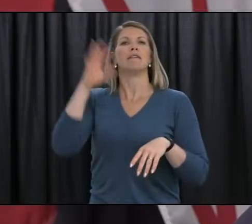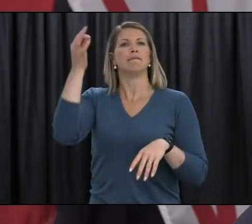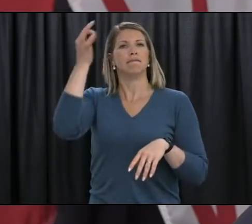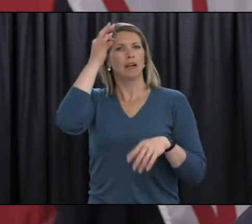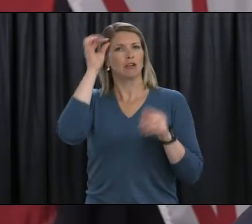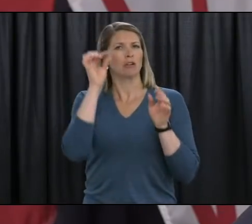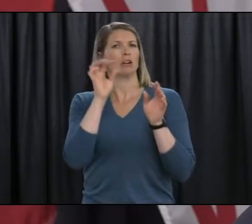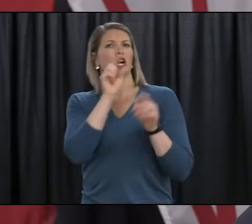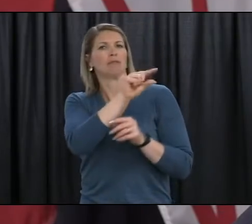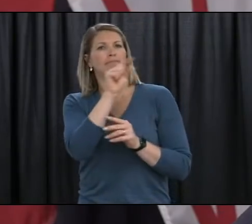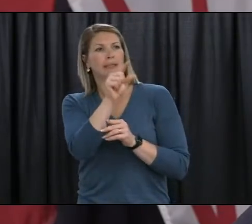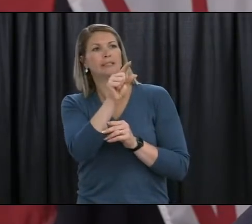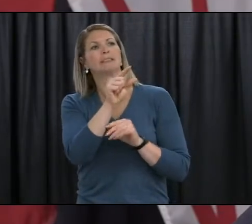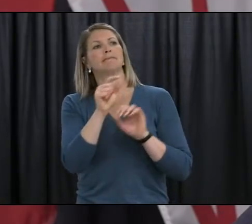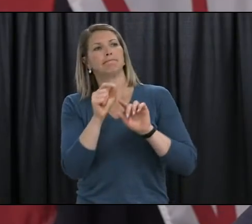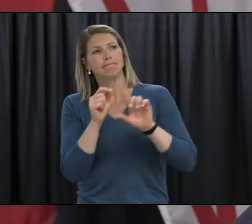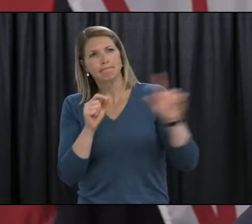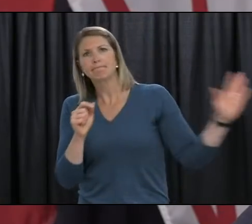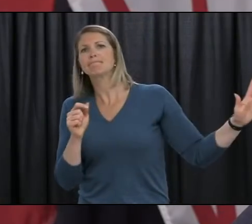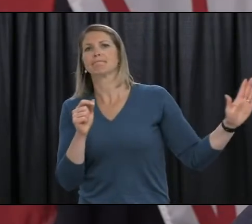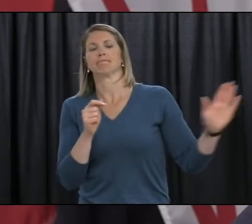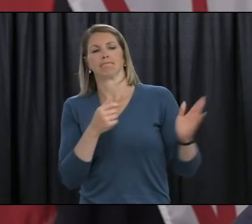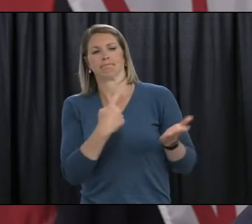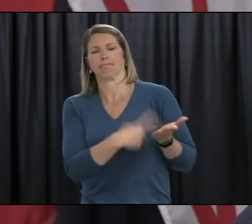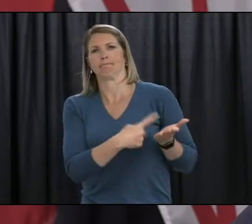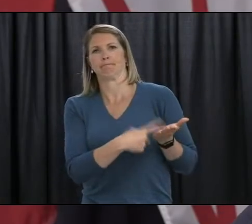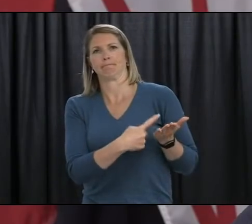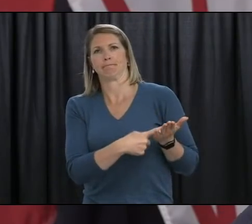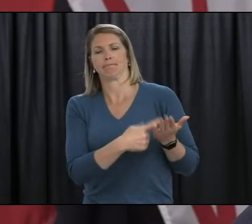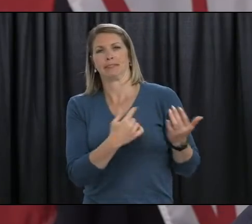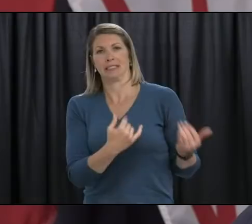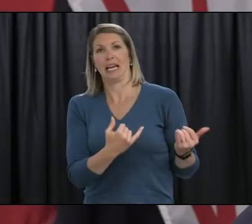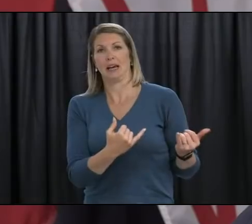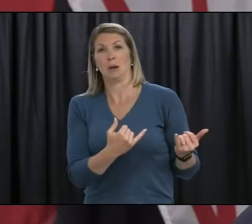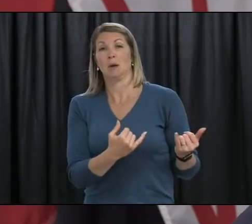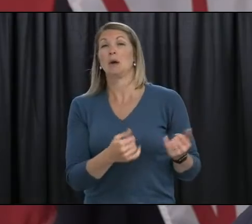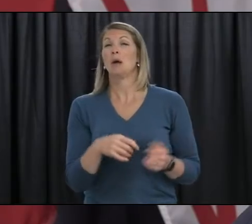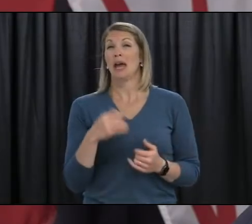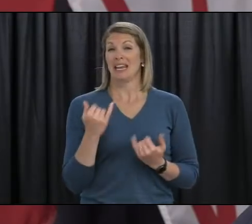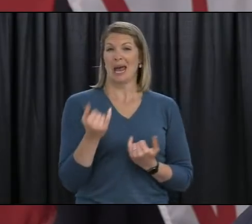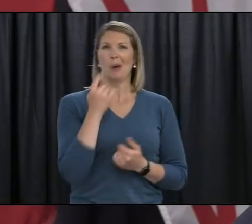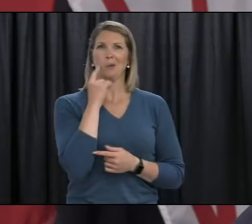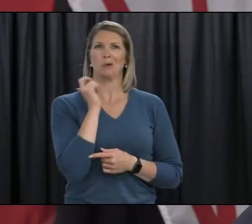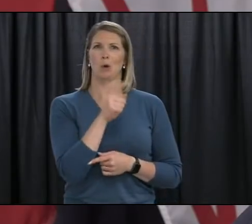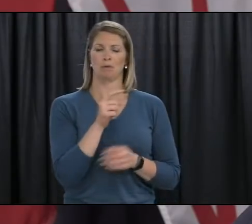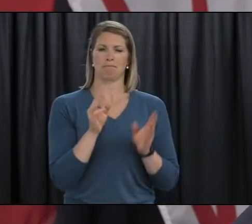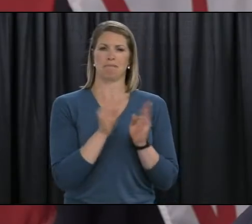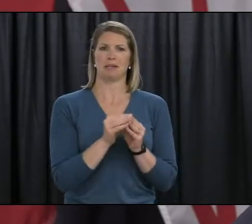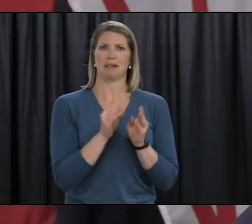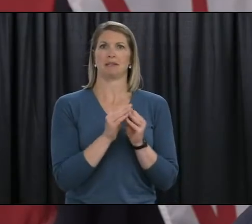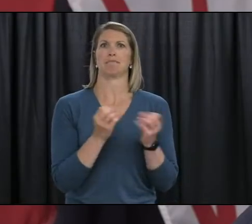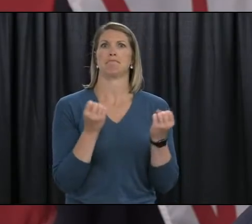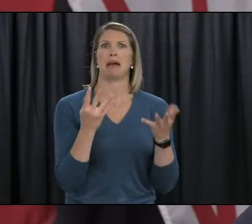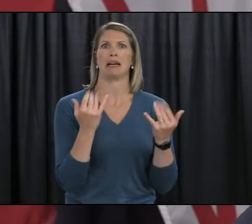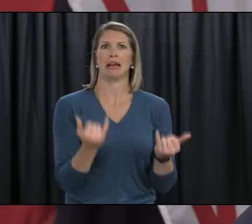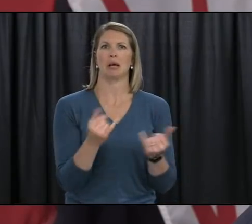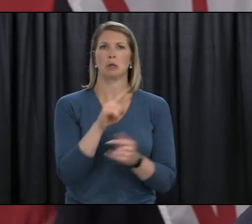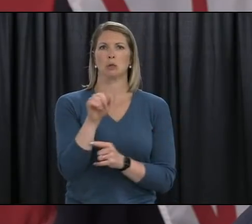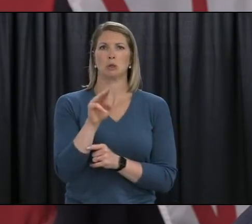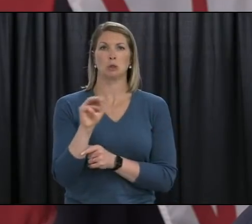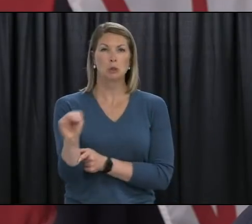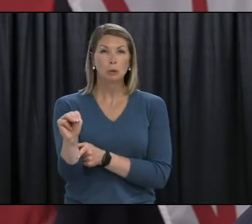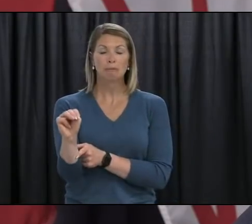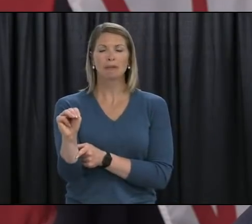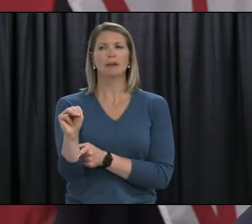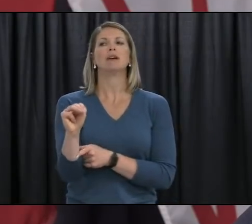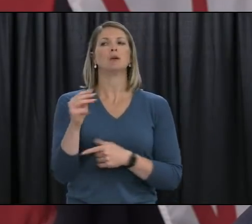this, by other mechanisms. And we've seen meetings that have been occurring by Zoom and all the other programs that have been in place. So